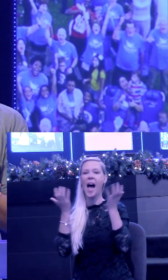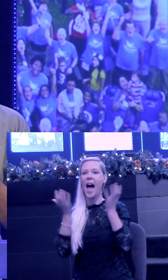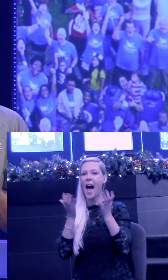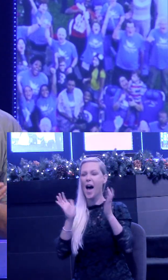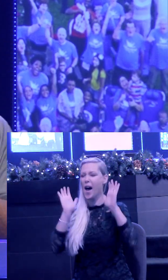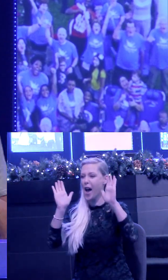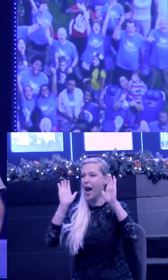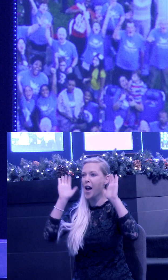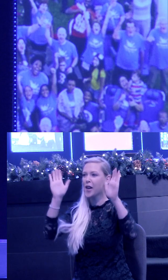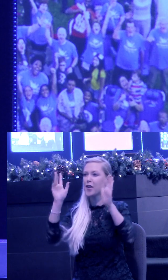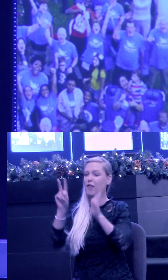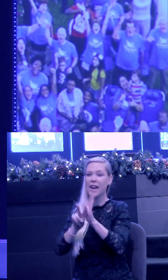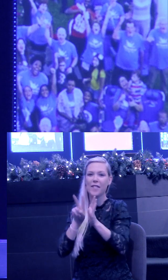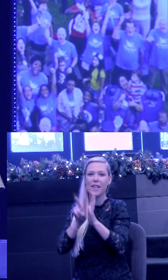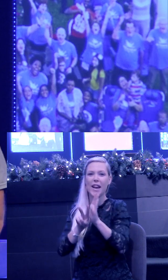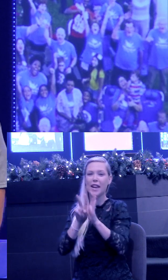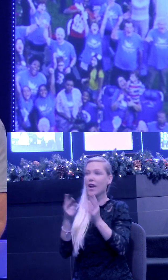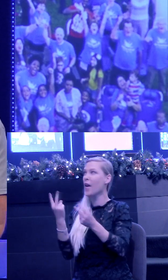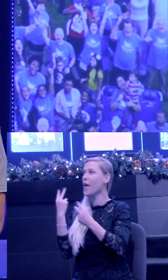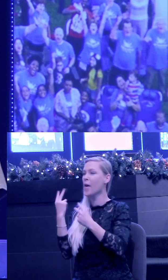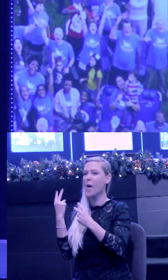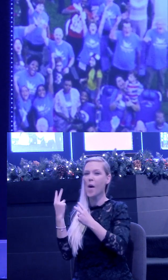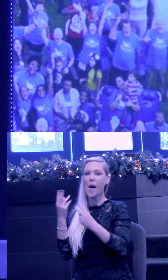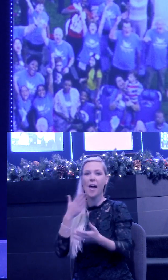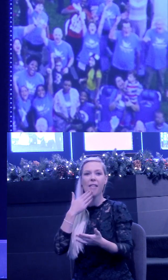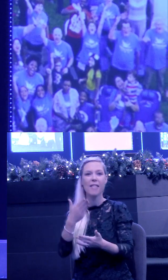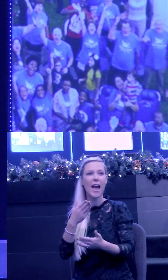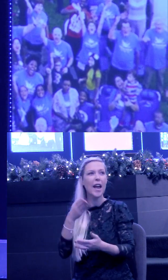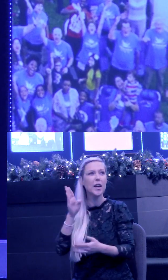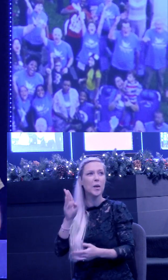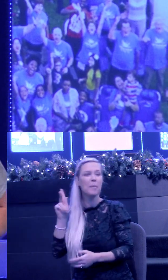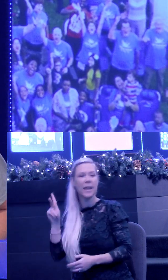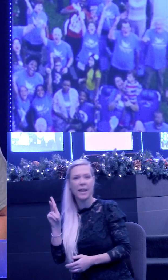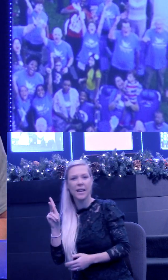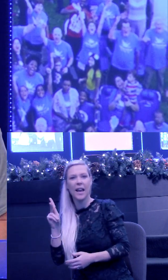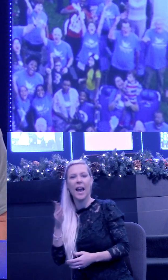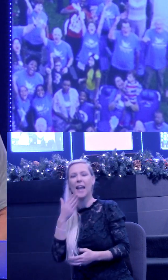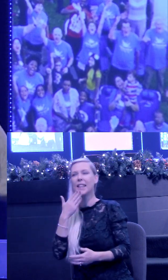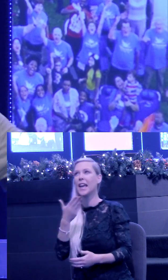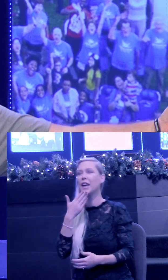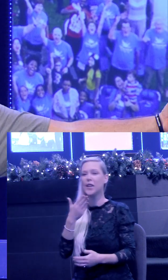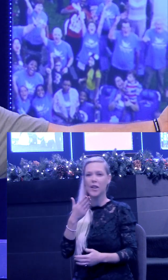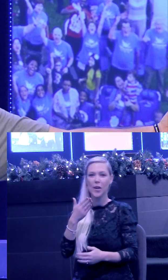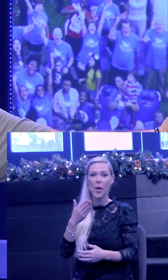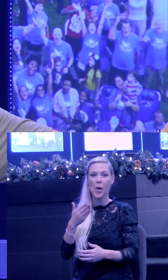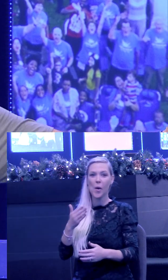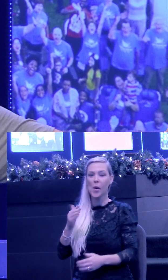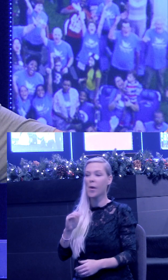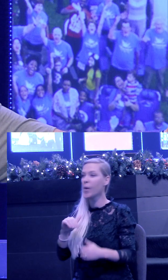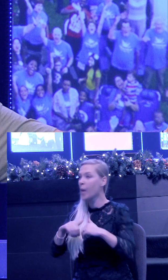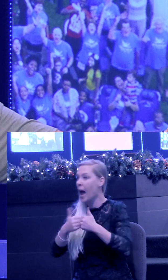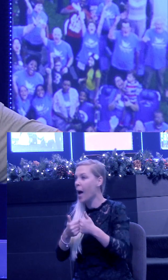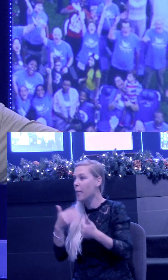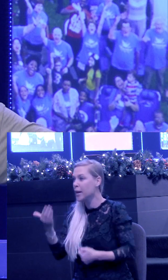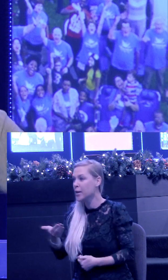Such a great video. Thank you, Bill Kelly. Thank you, Brian Beckner, for putting that together. How are you guys doing